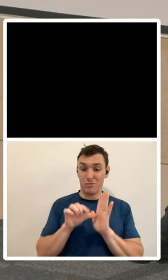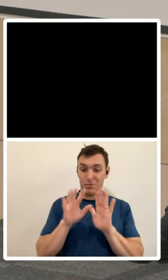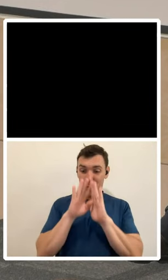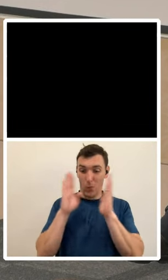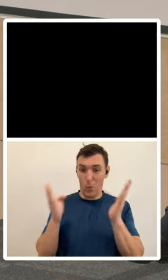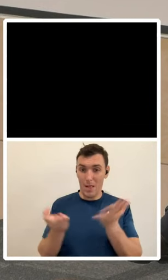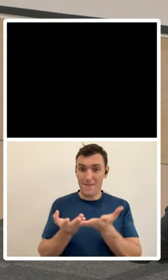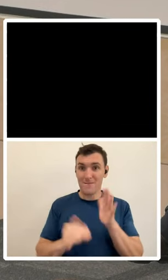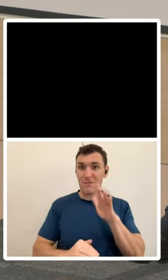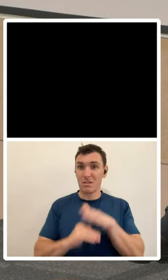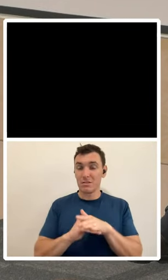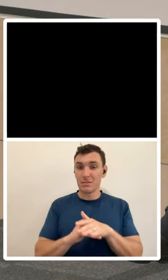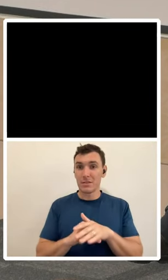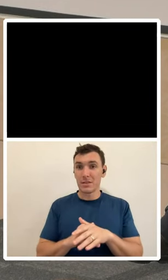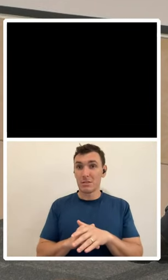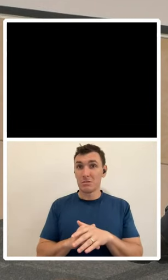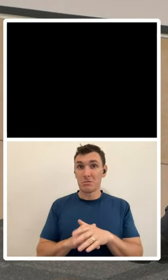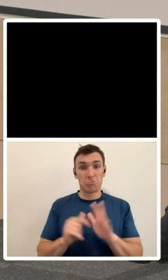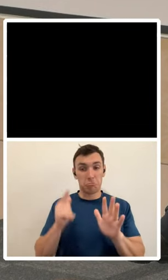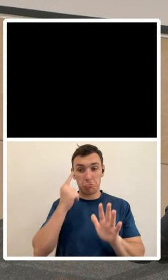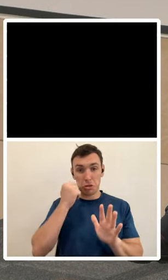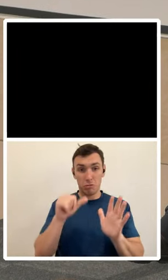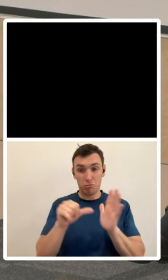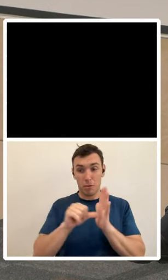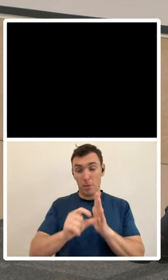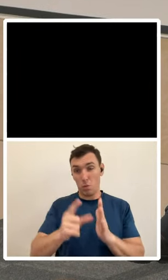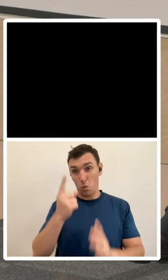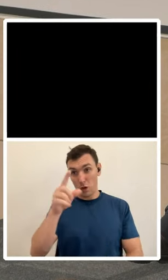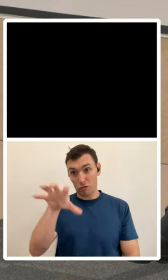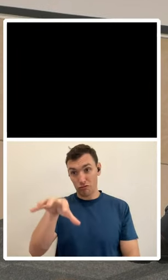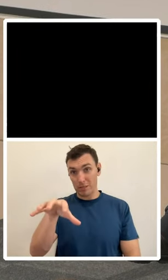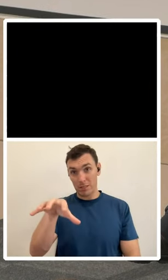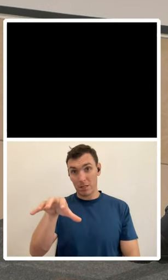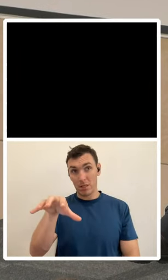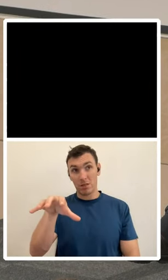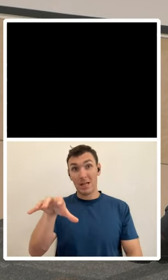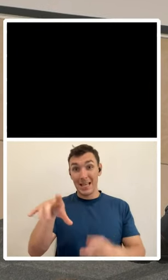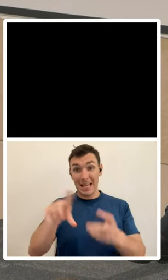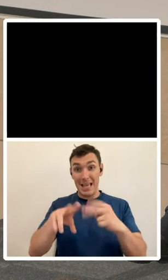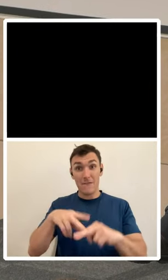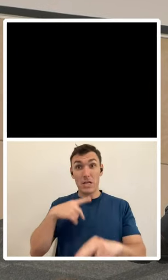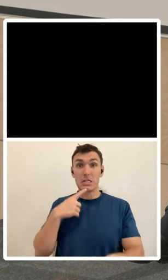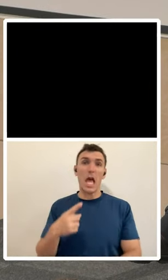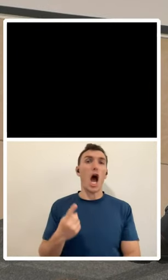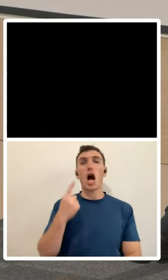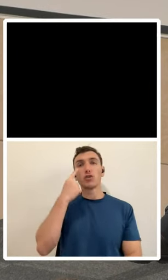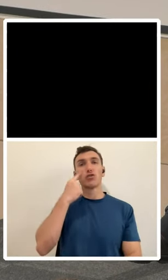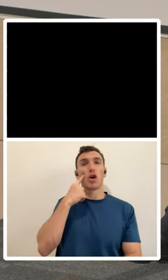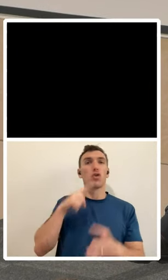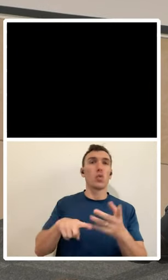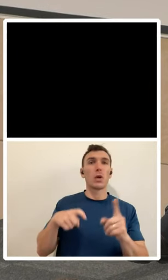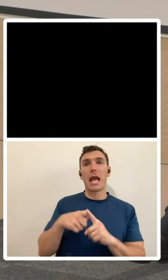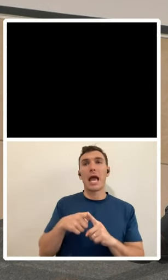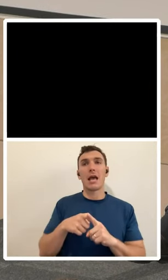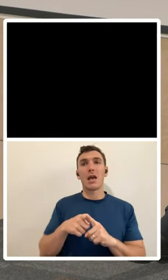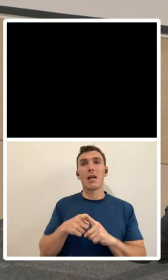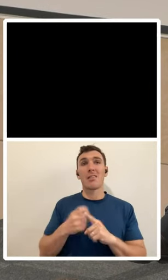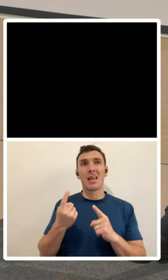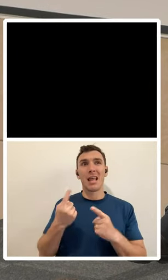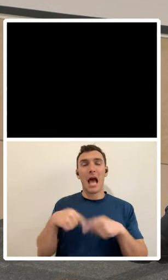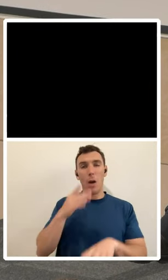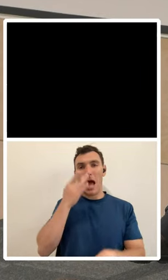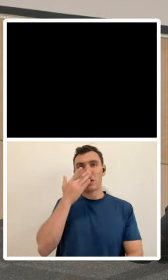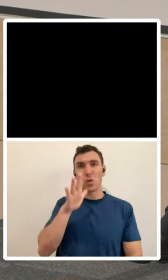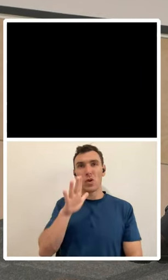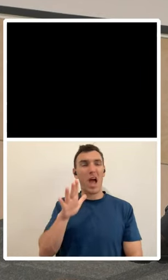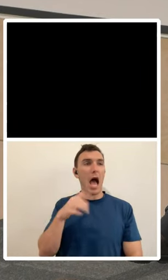one country, it encourages us to run away. And if we run away, we will lose and we have to fight. And we have to be internationalist about that. We have to understand. There'll